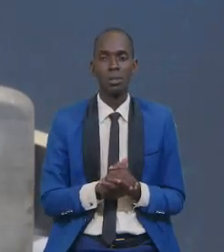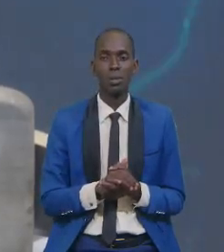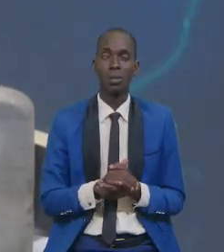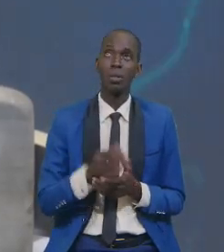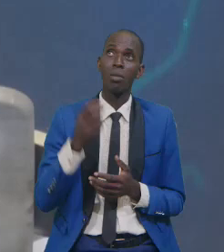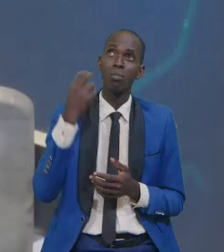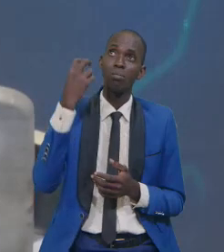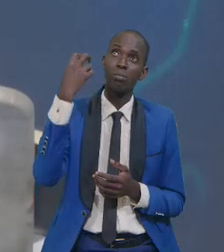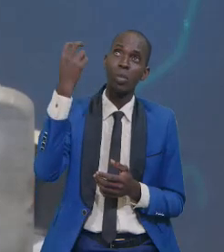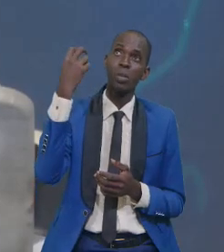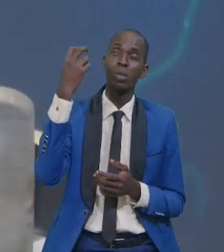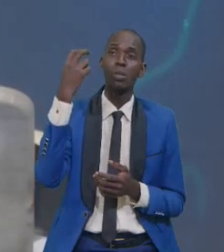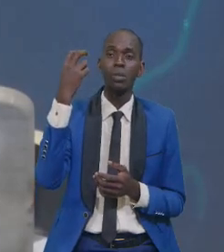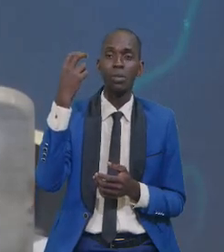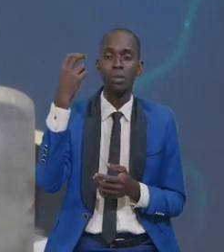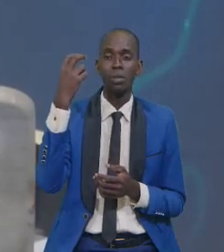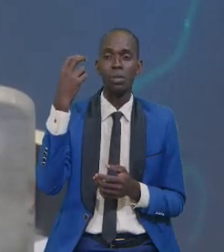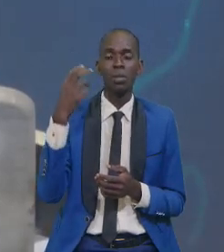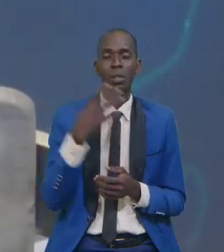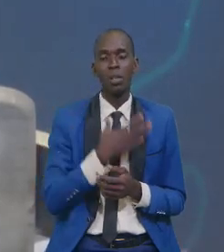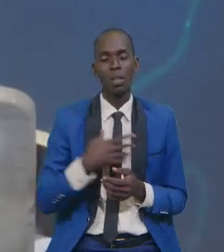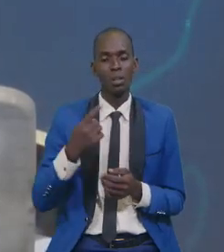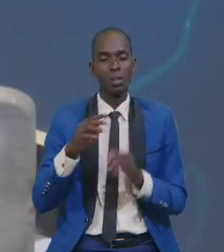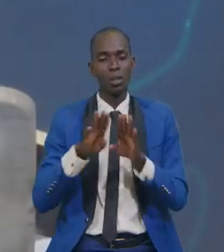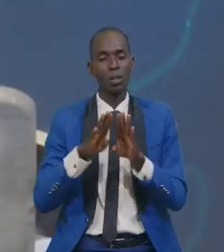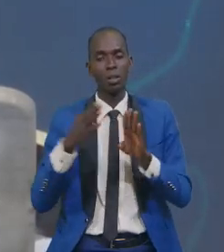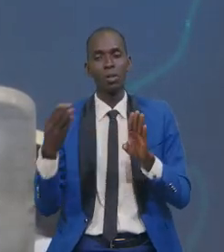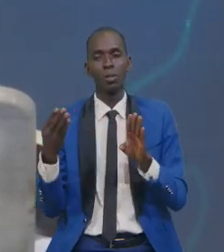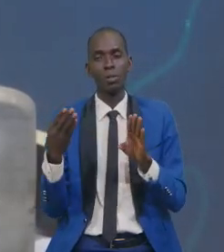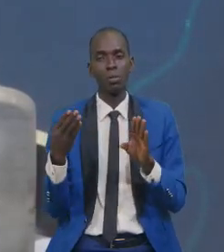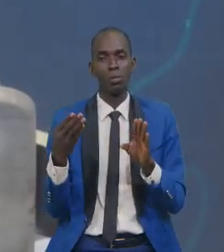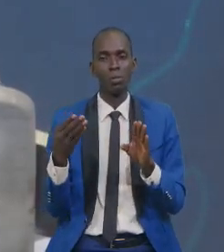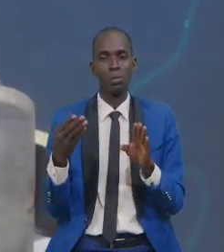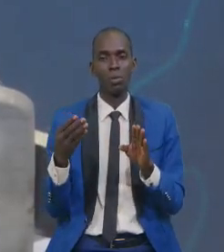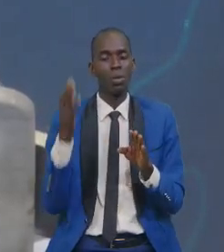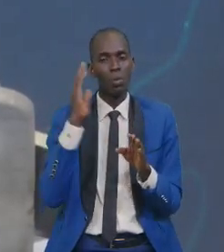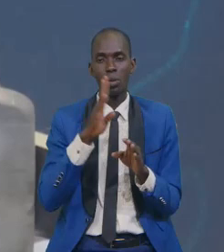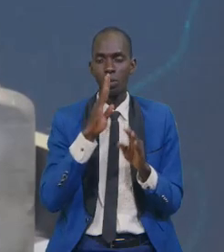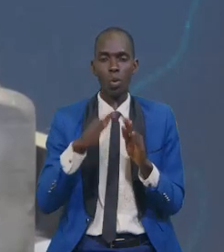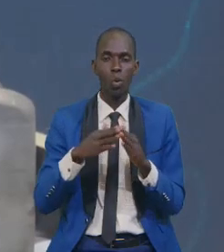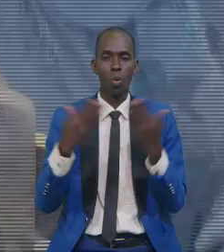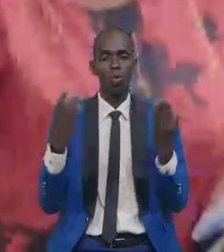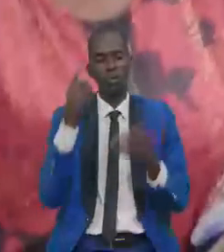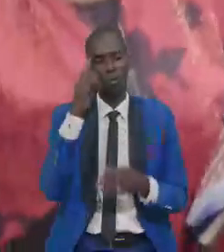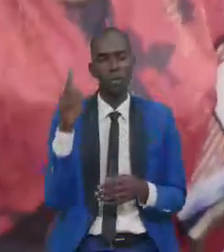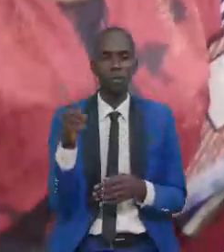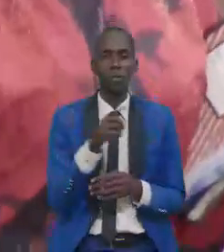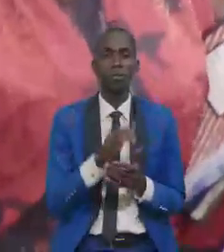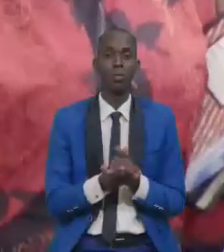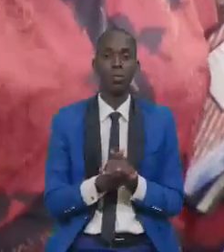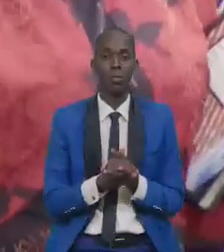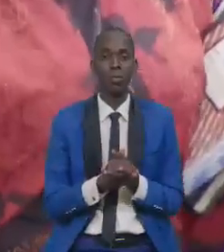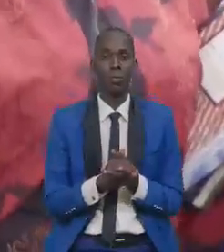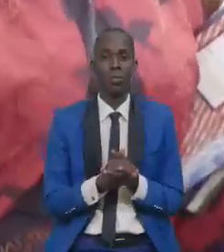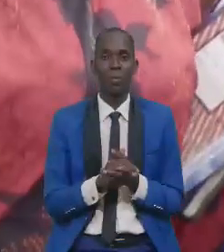Knock, and the door will be opened for you. He says, I